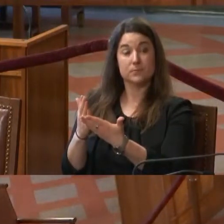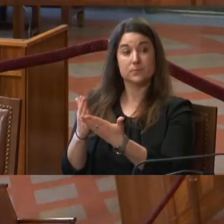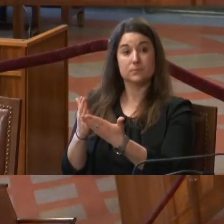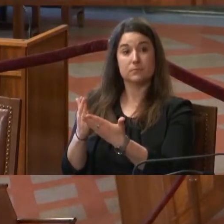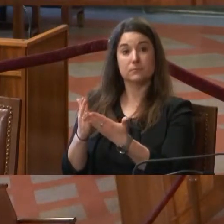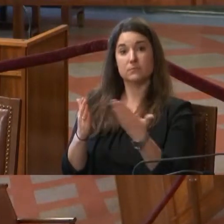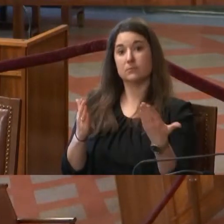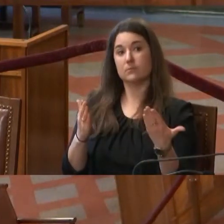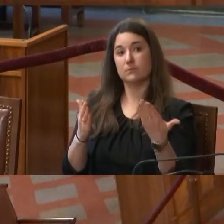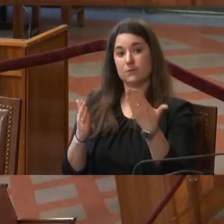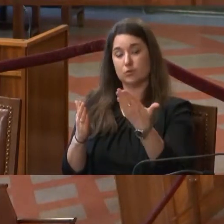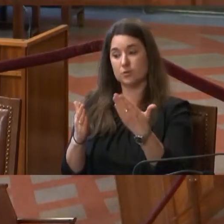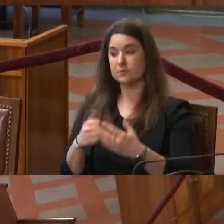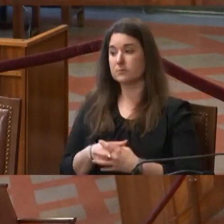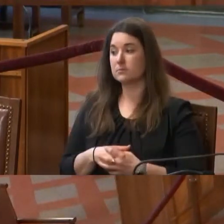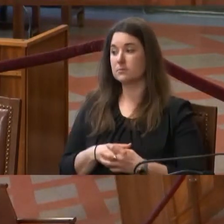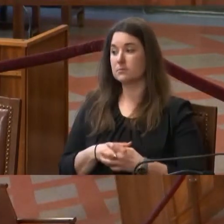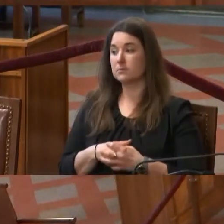Motion to approve.